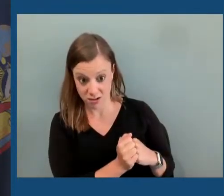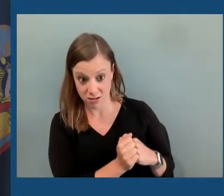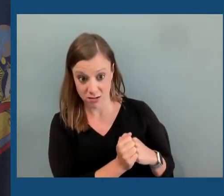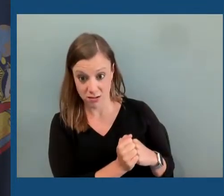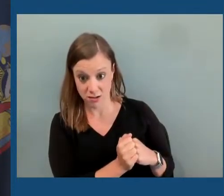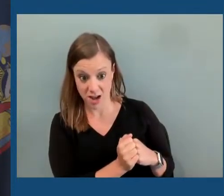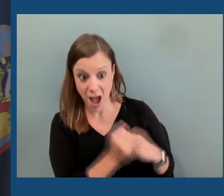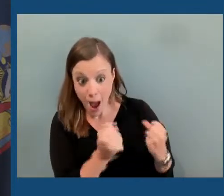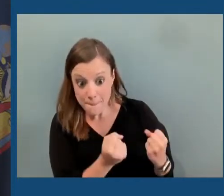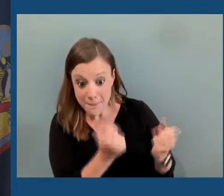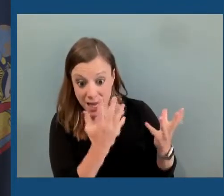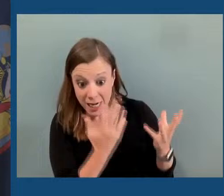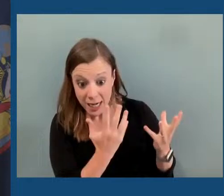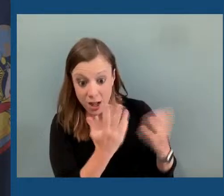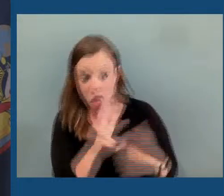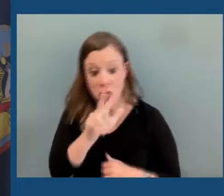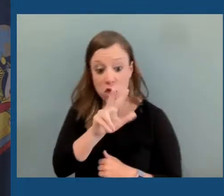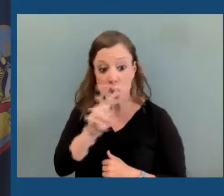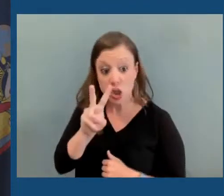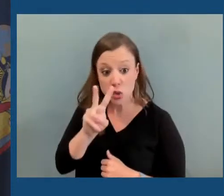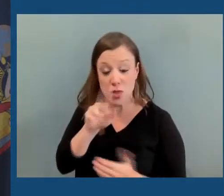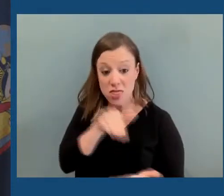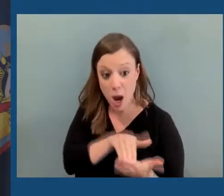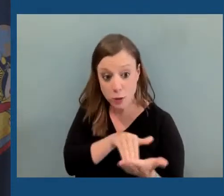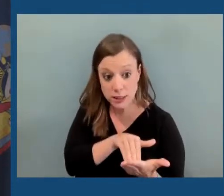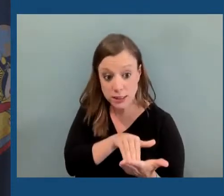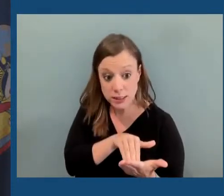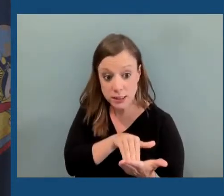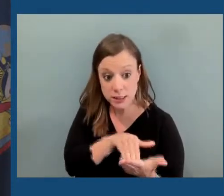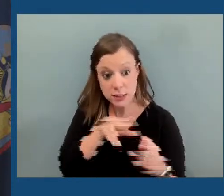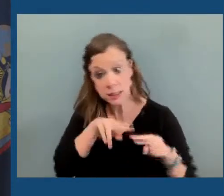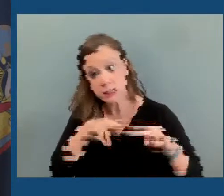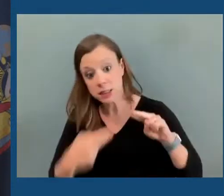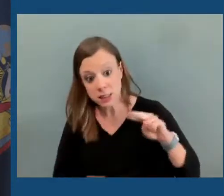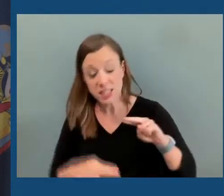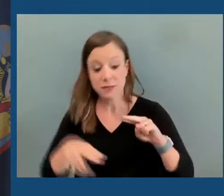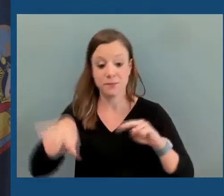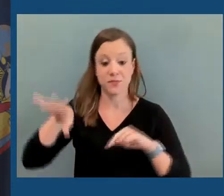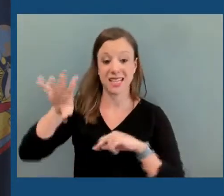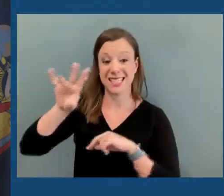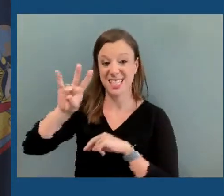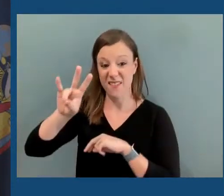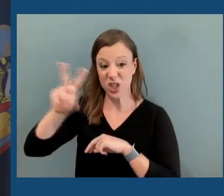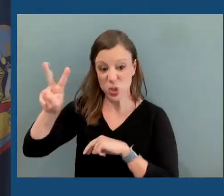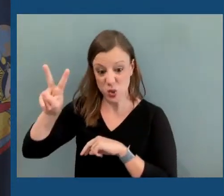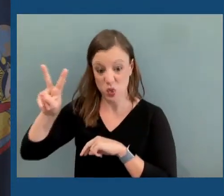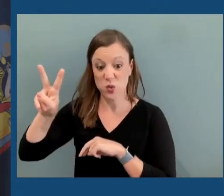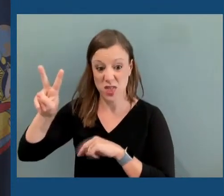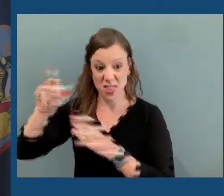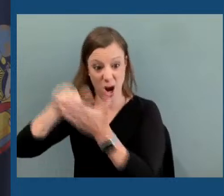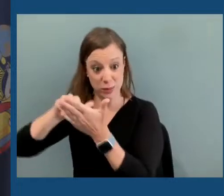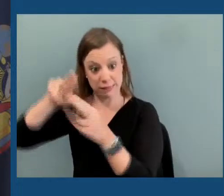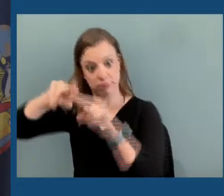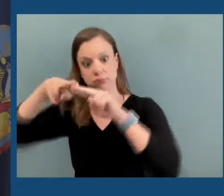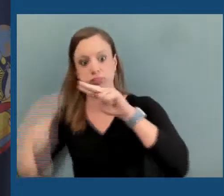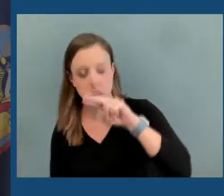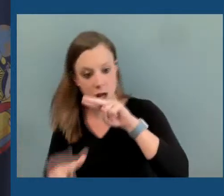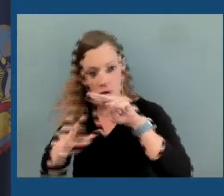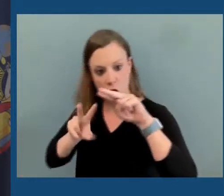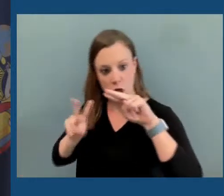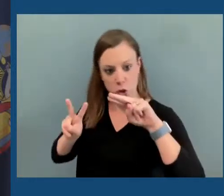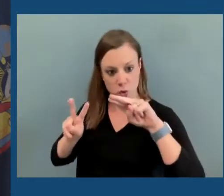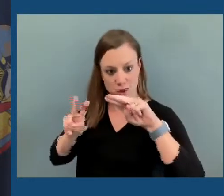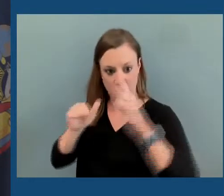many? 32,000. Down from 72. 32,000 from 72, which says